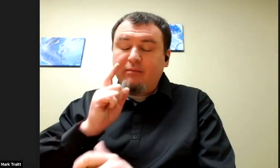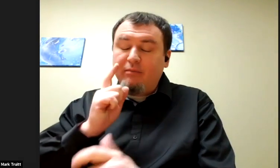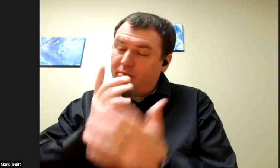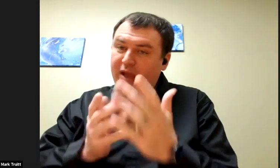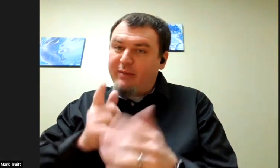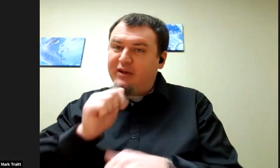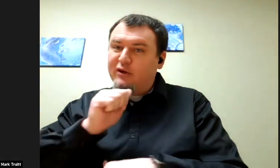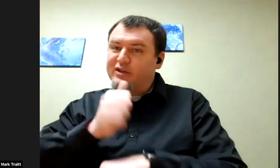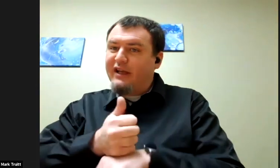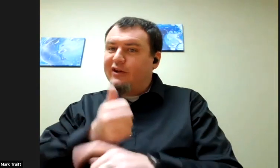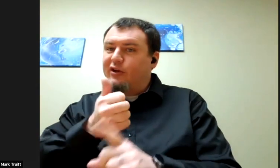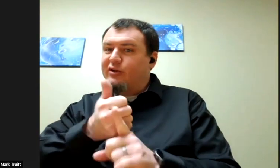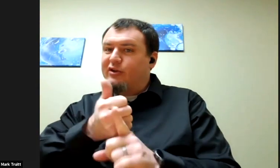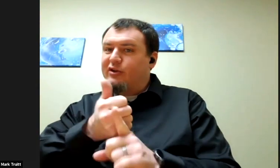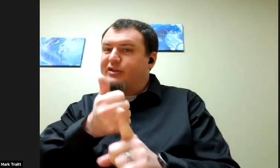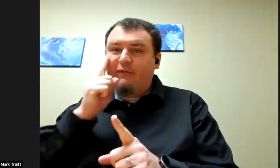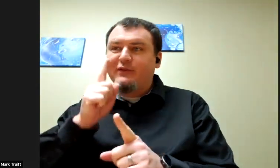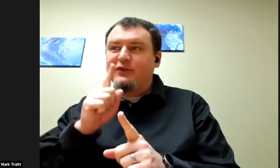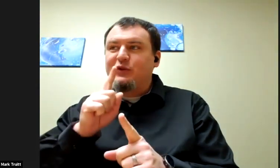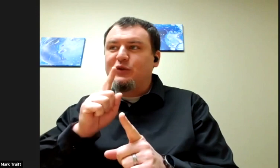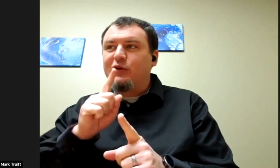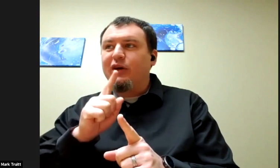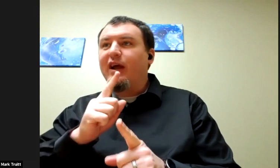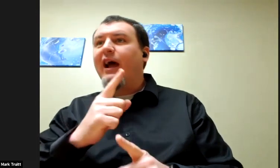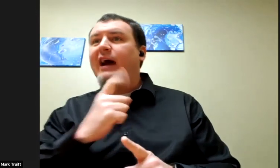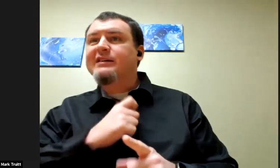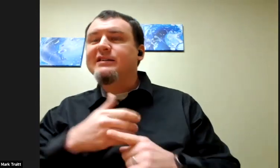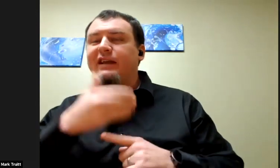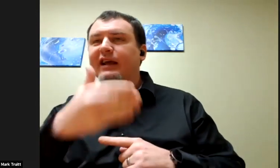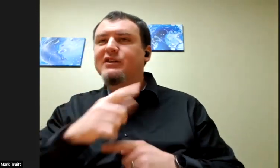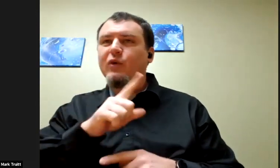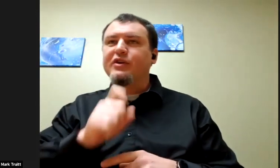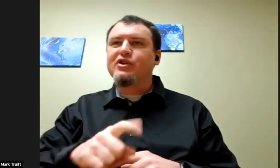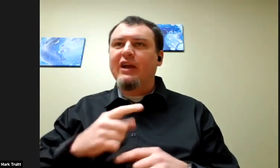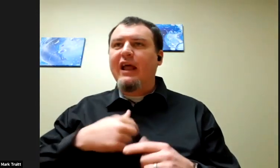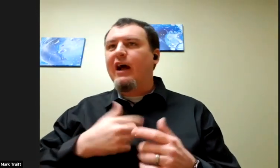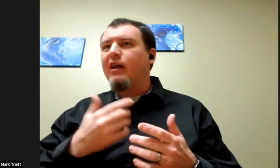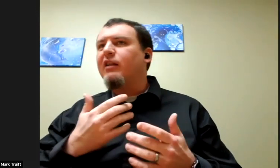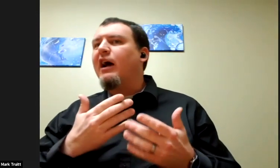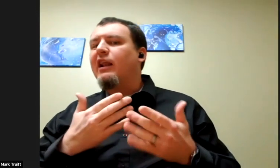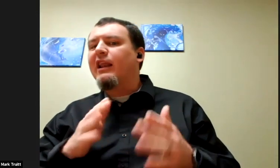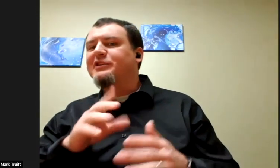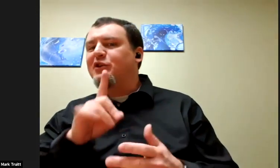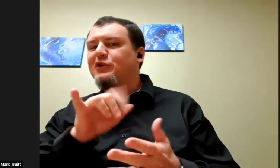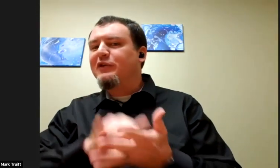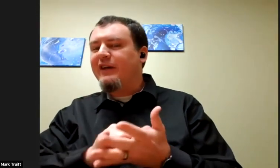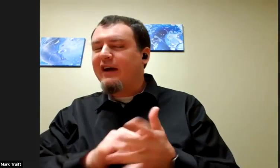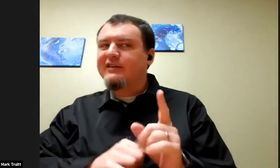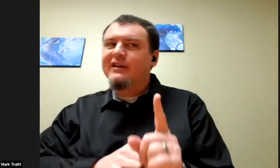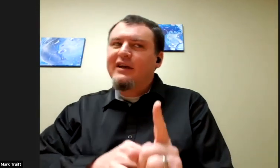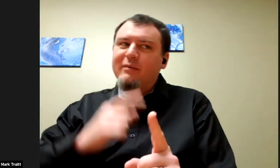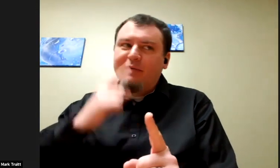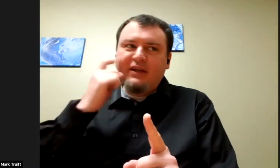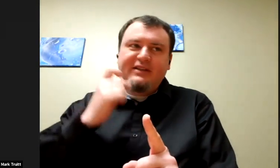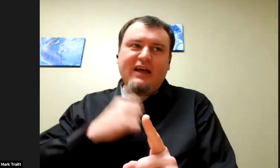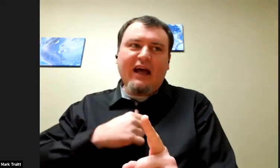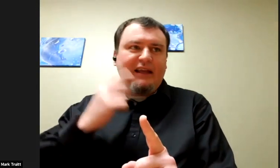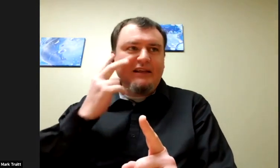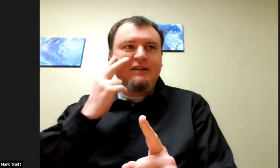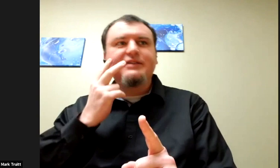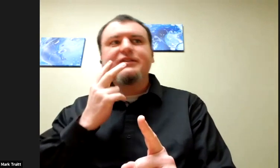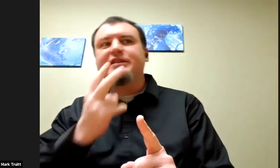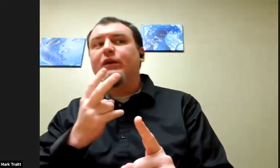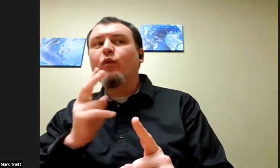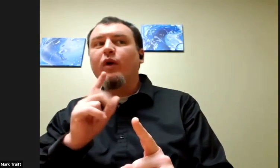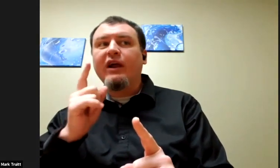think maybe you're setting yourself up to ask the next question, and I'll let you do that because I